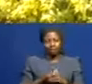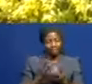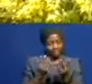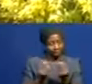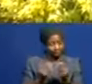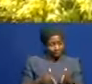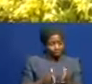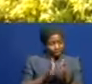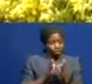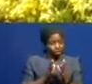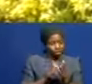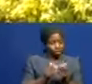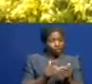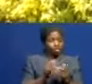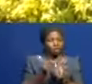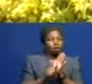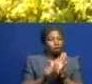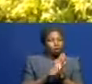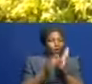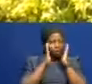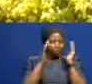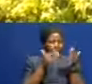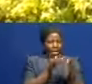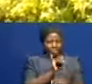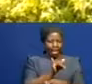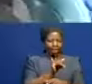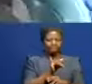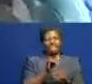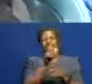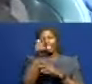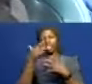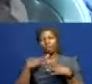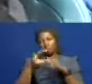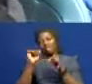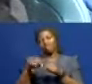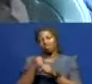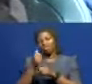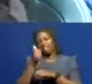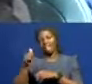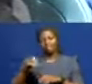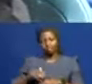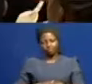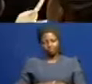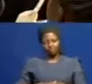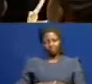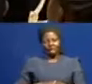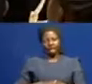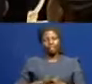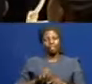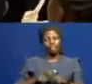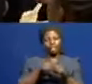problem and just focus on that and let the people figure the rest out. The Gift of Chess will now shift focus to